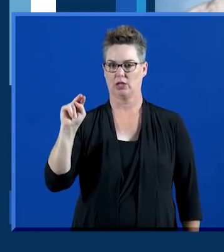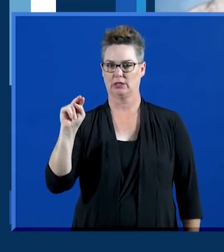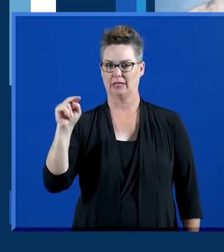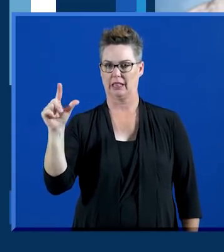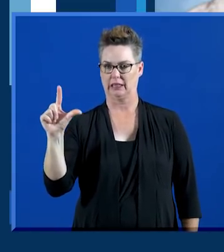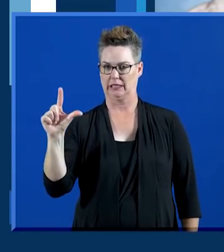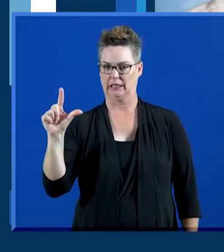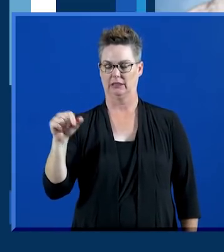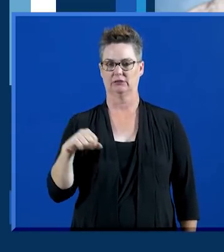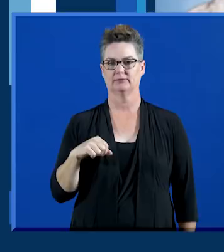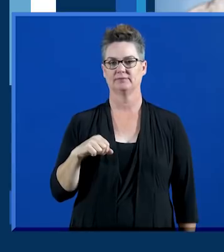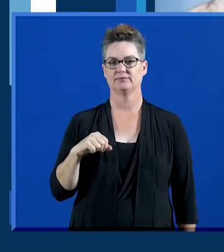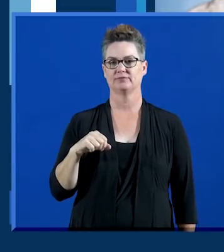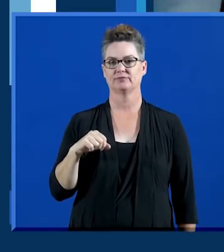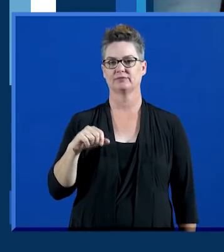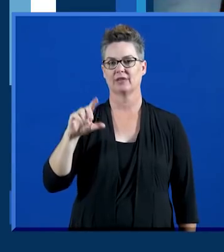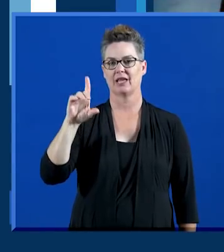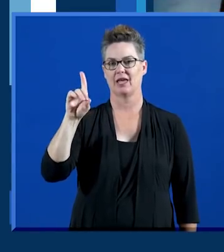Jian Lee.